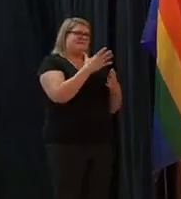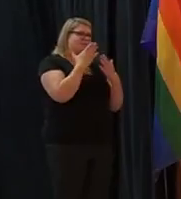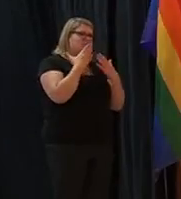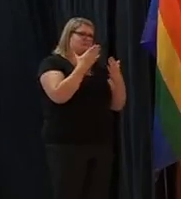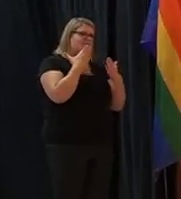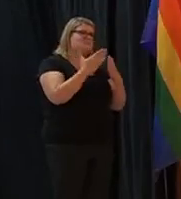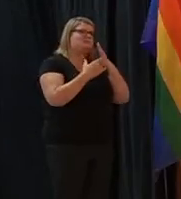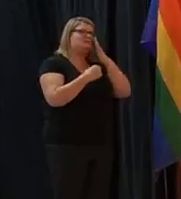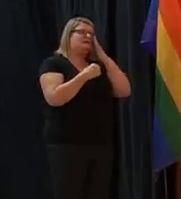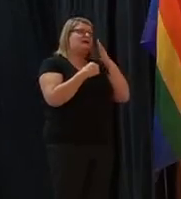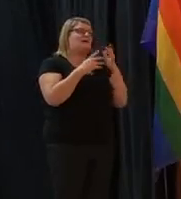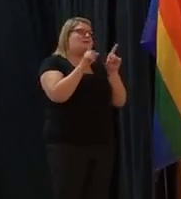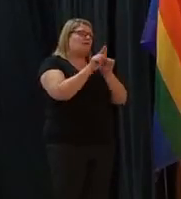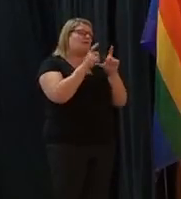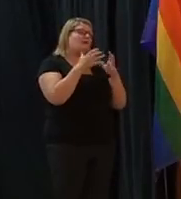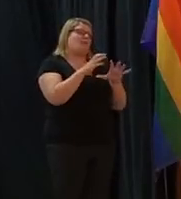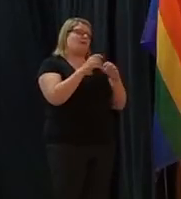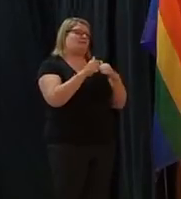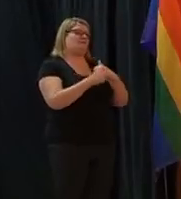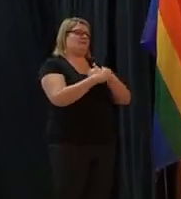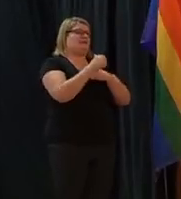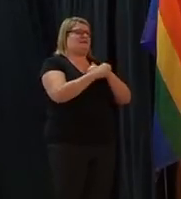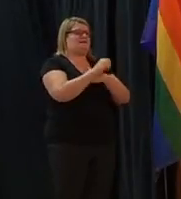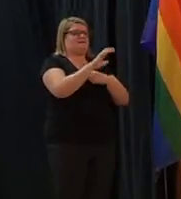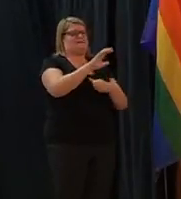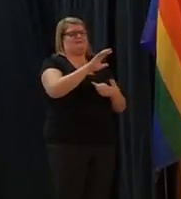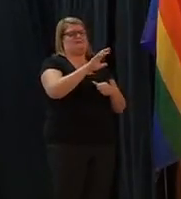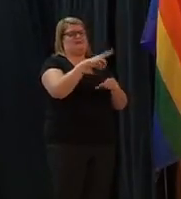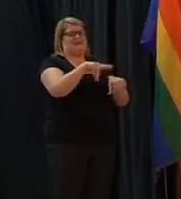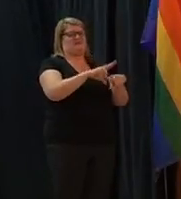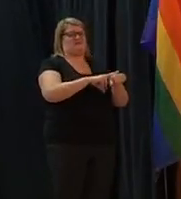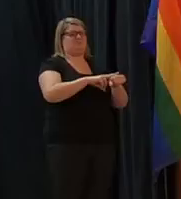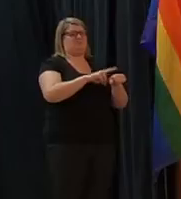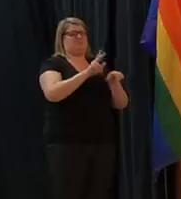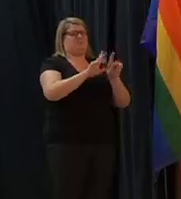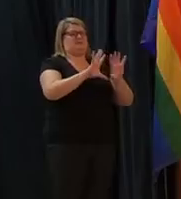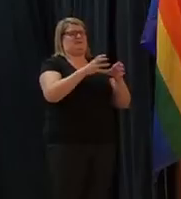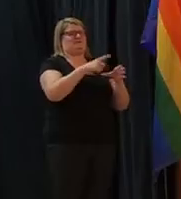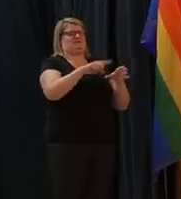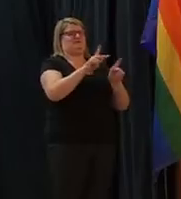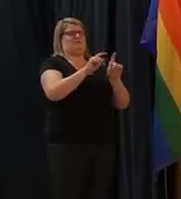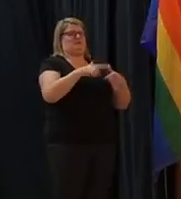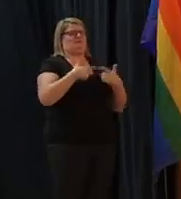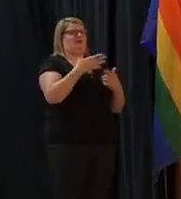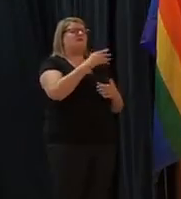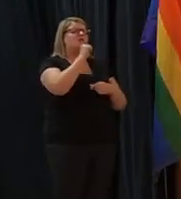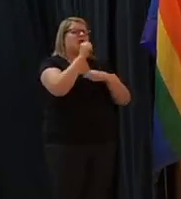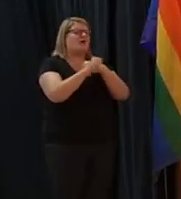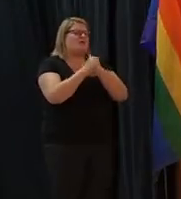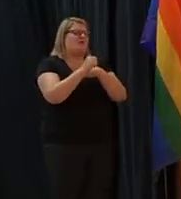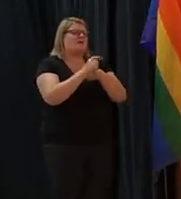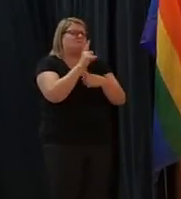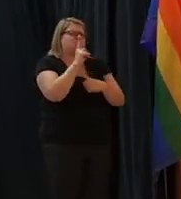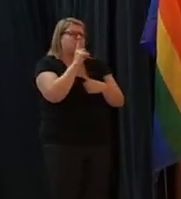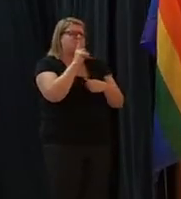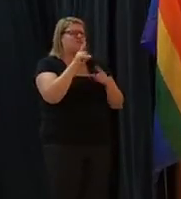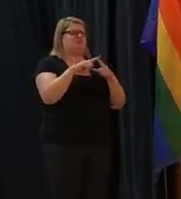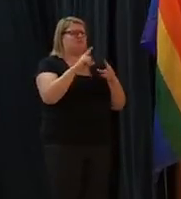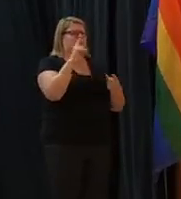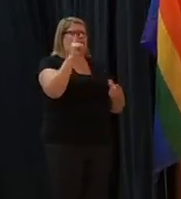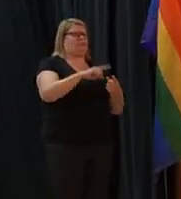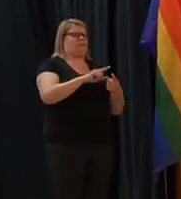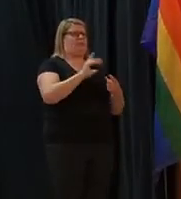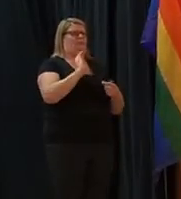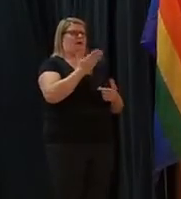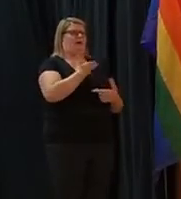to the indigenous population that's living over there. I'm not saying that they're threatful or anything of that kind. I'm just saying